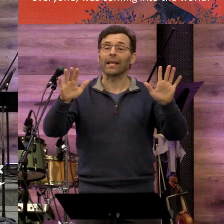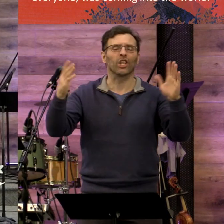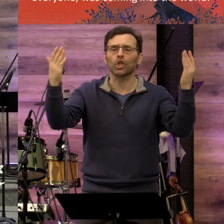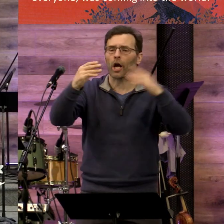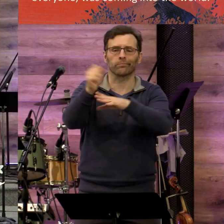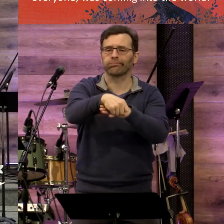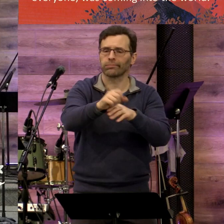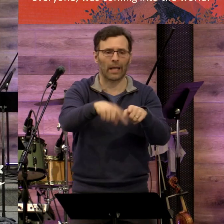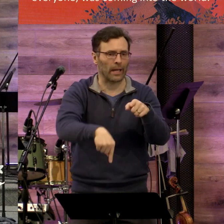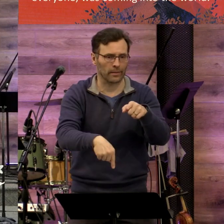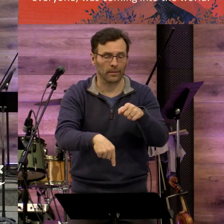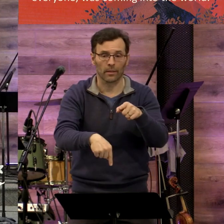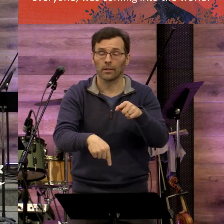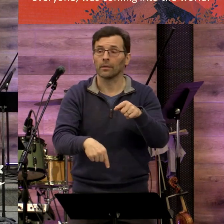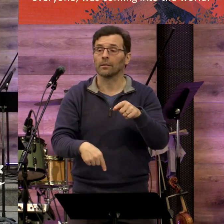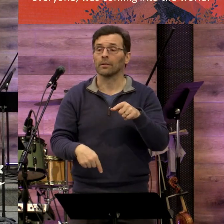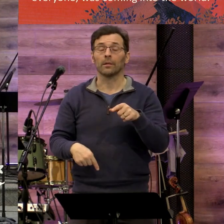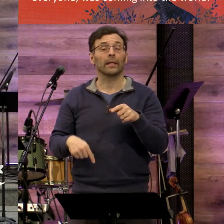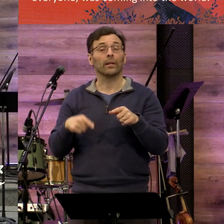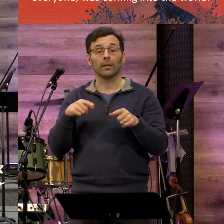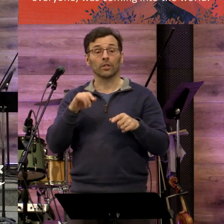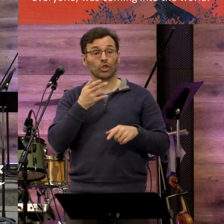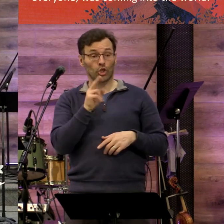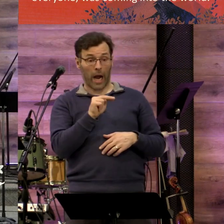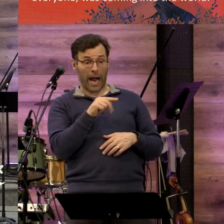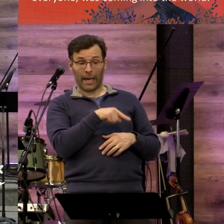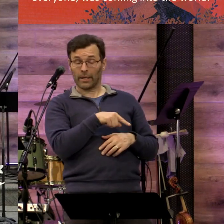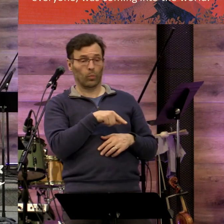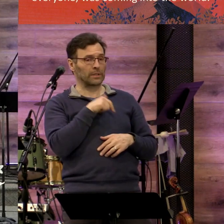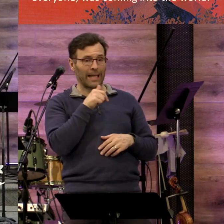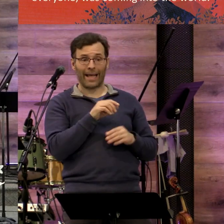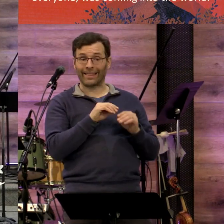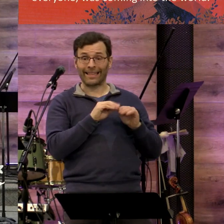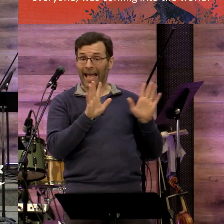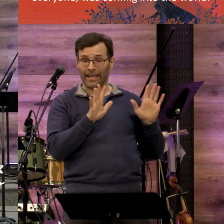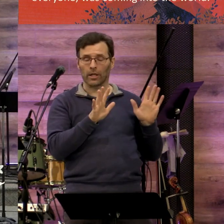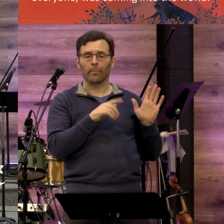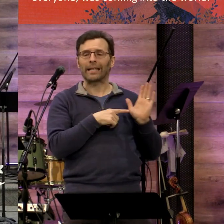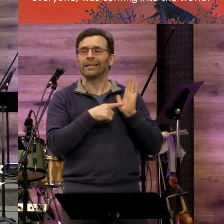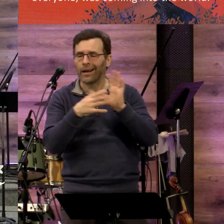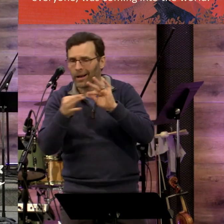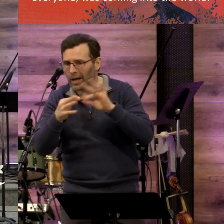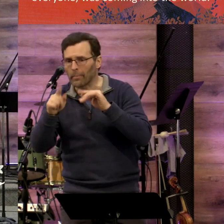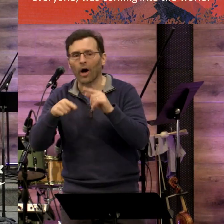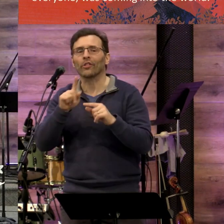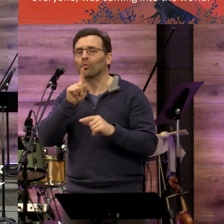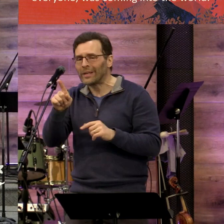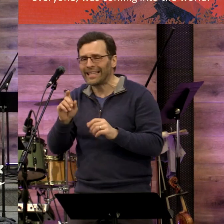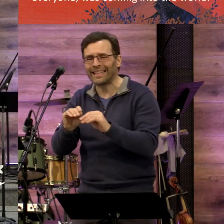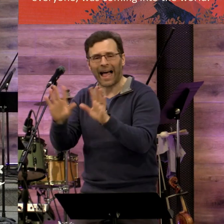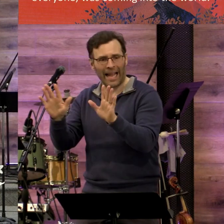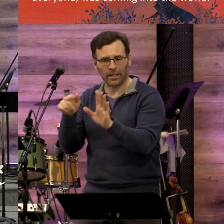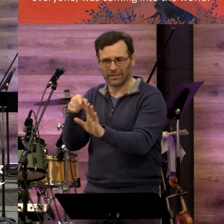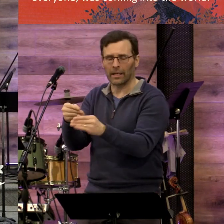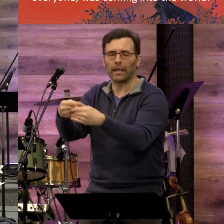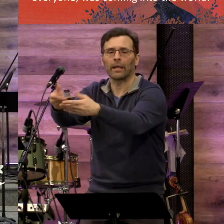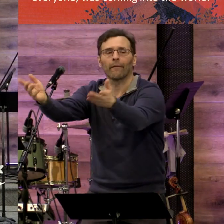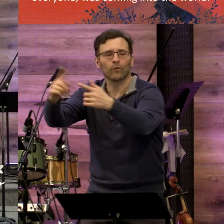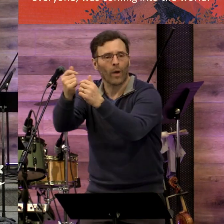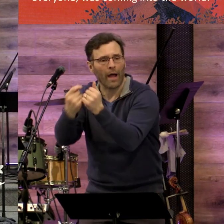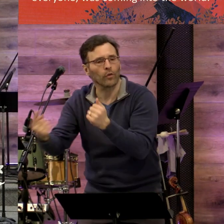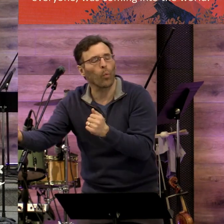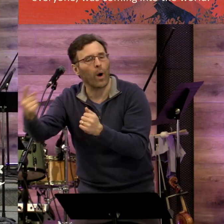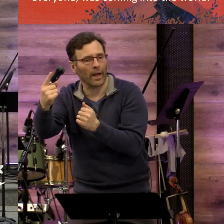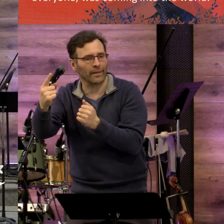Verse 8. He, John, was not the light, but came to bear witness about the light. The true light, which gives light to everyone,